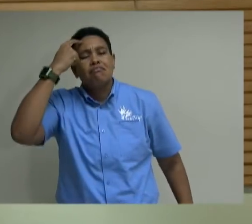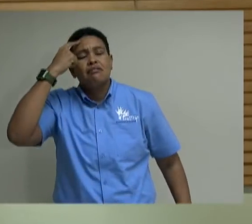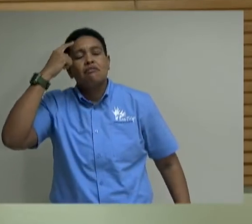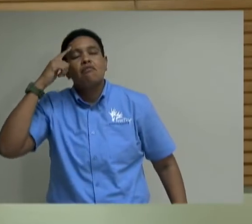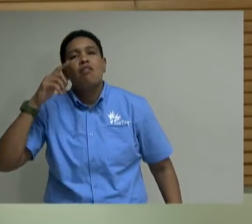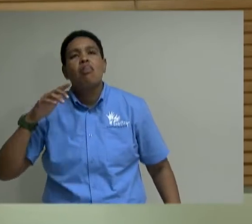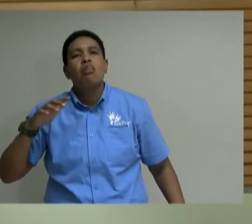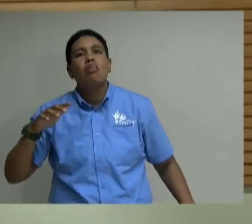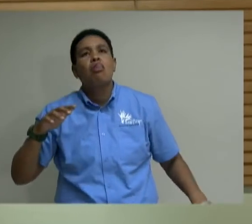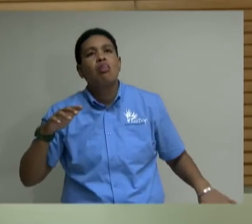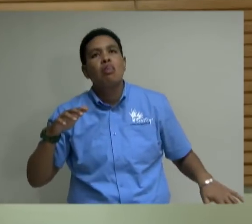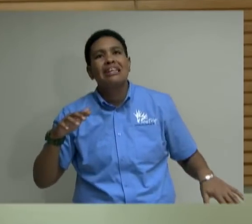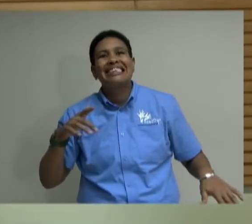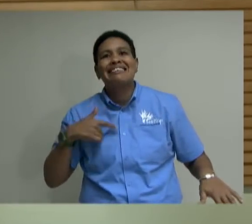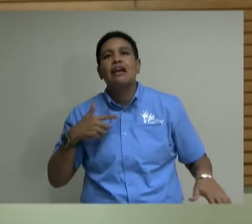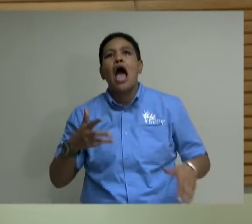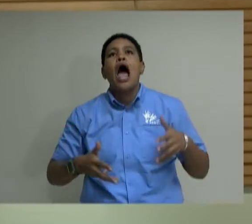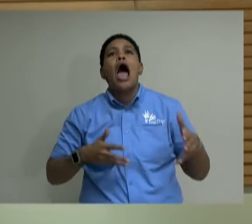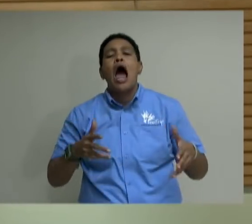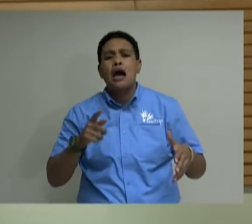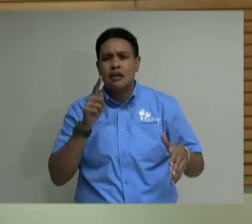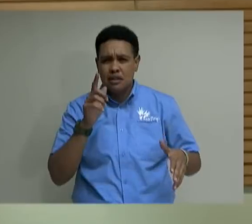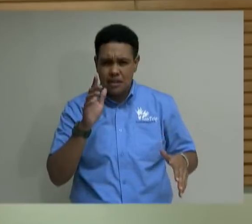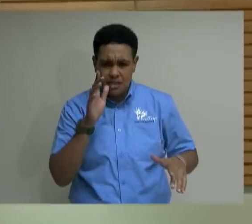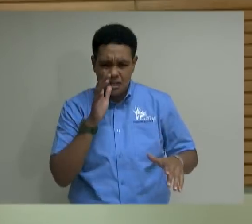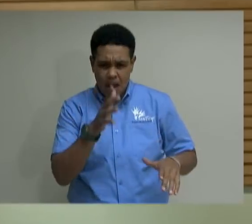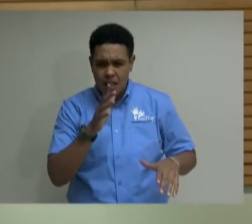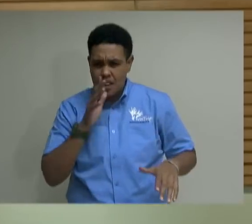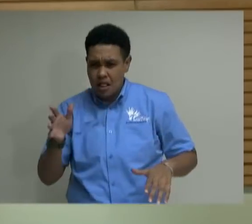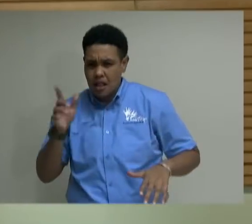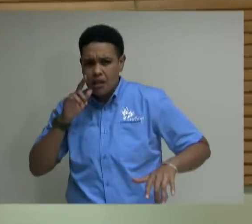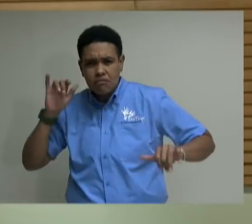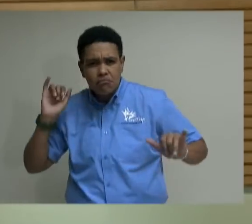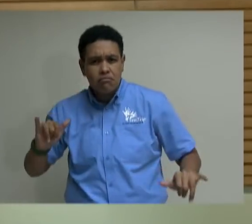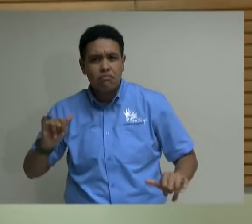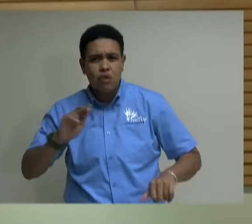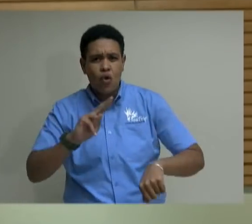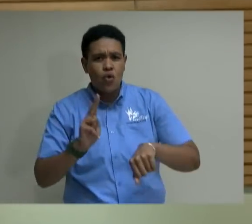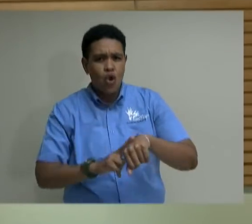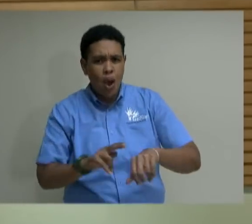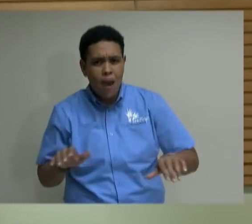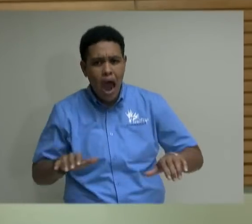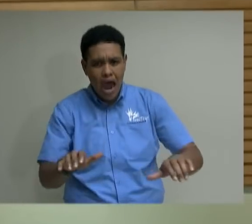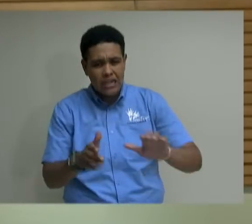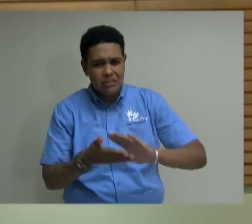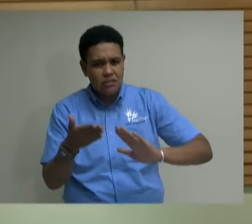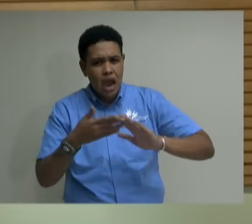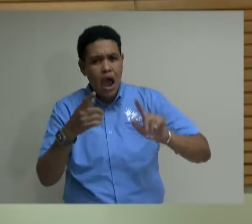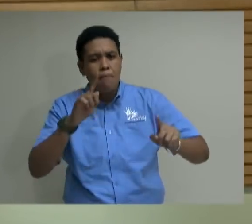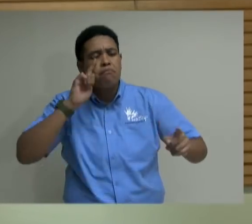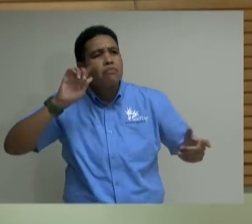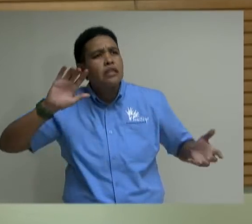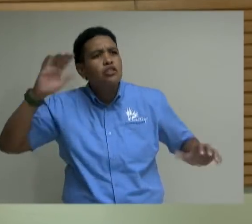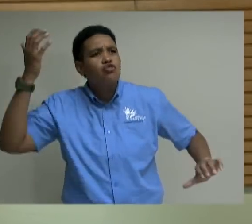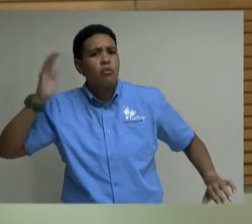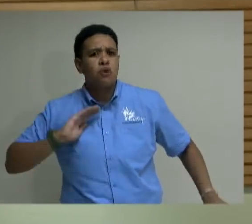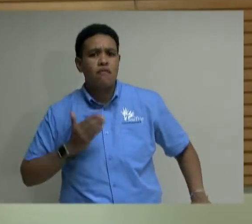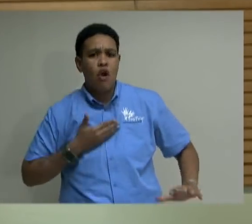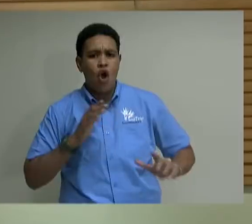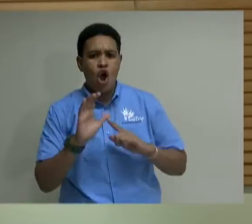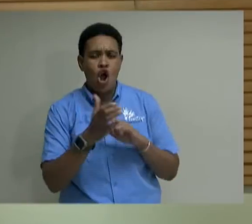anguish, the absence of usual or normal activity, the disruption of our